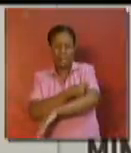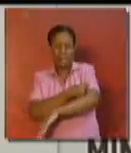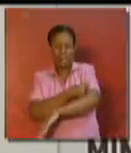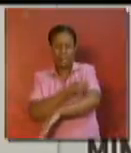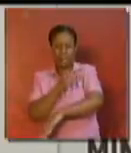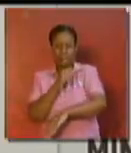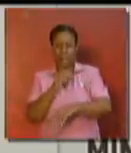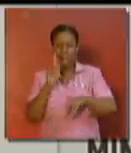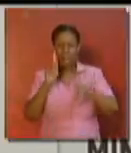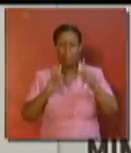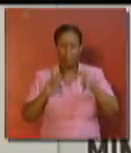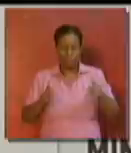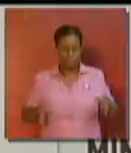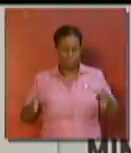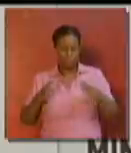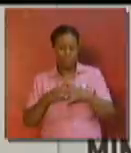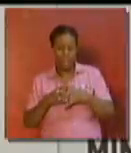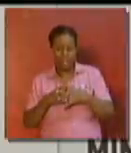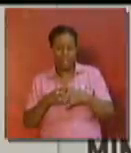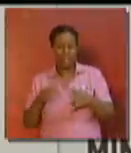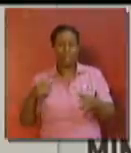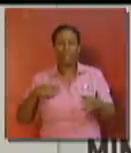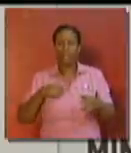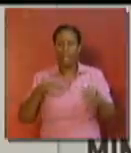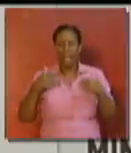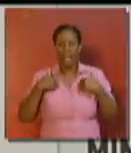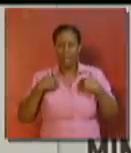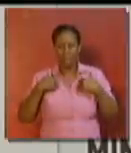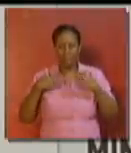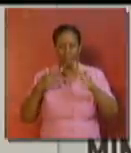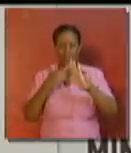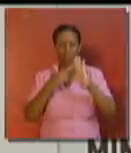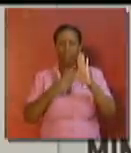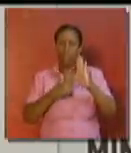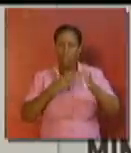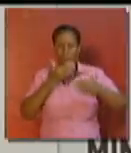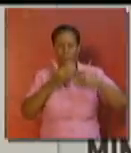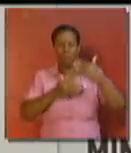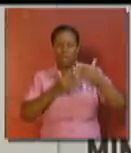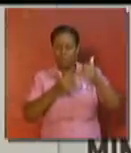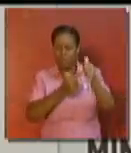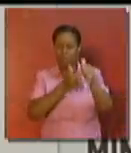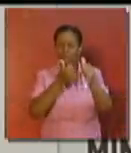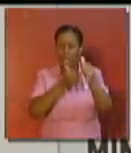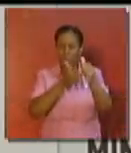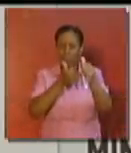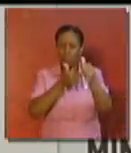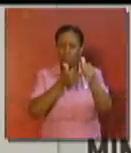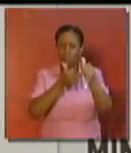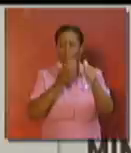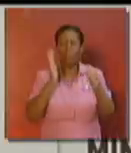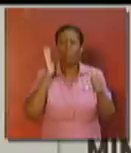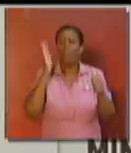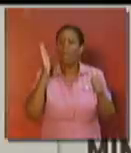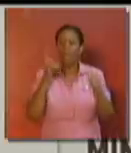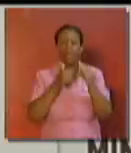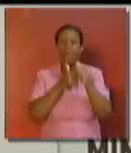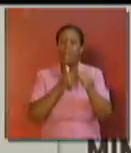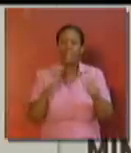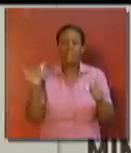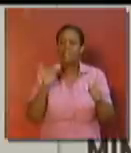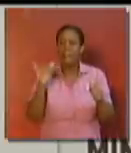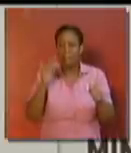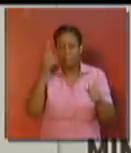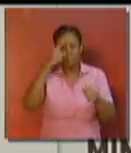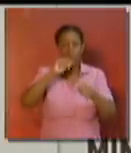to you or your baby. Now, some countries have chosen to vaccinate high-risk pregnant women, and